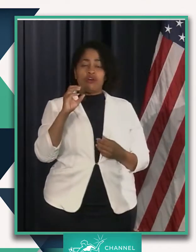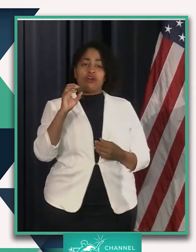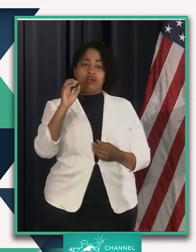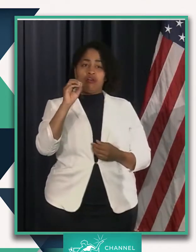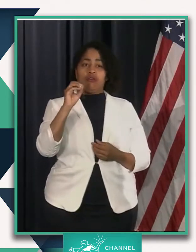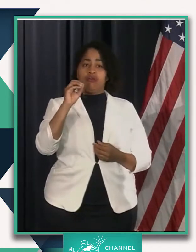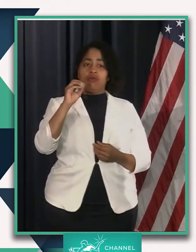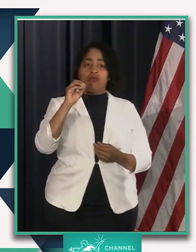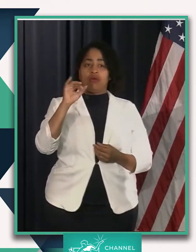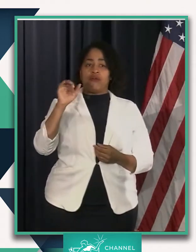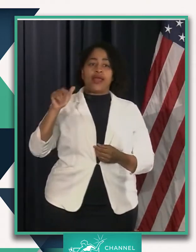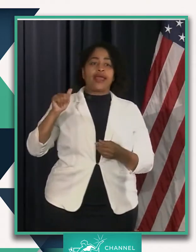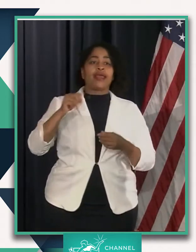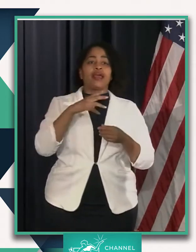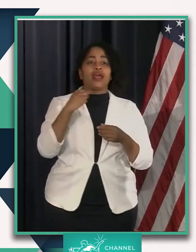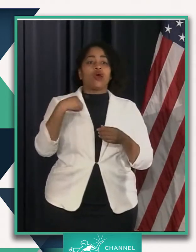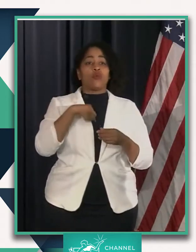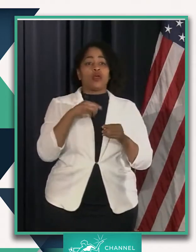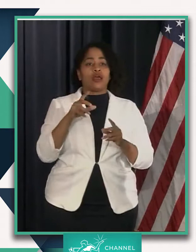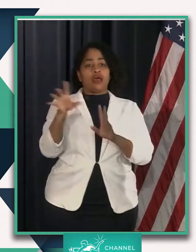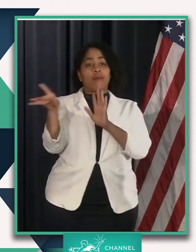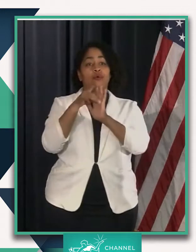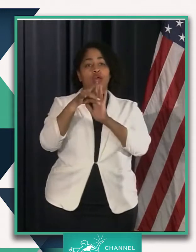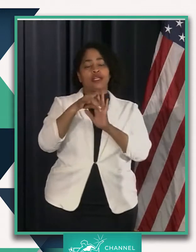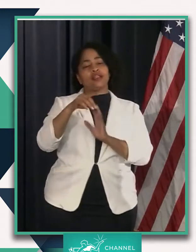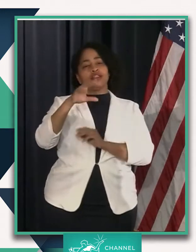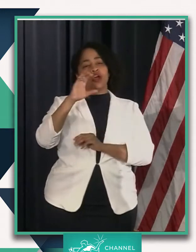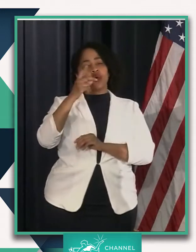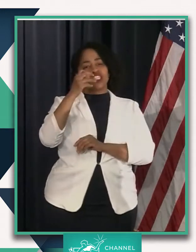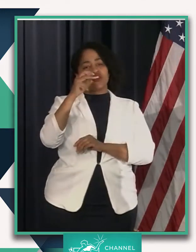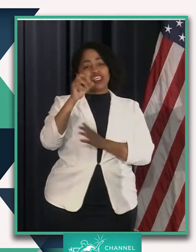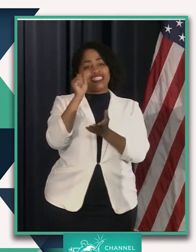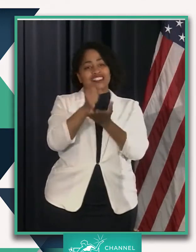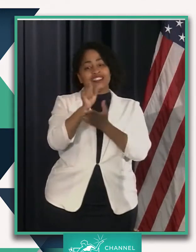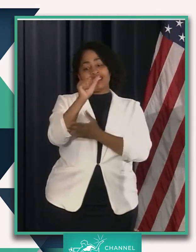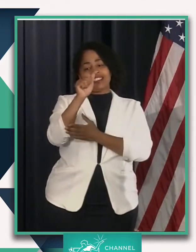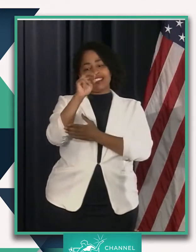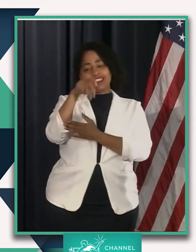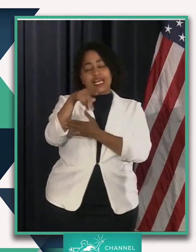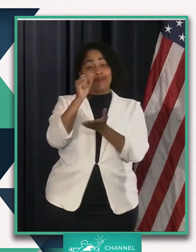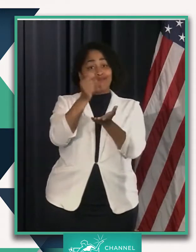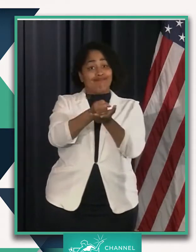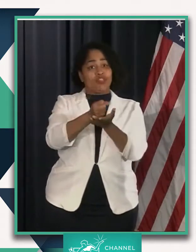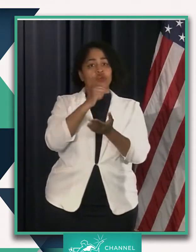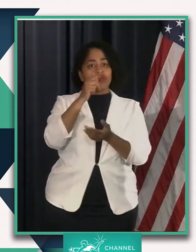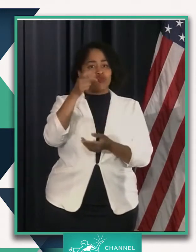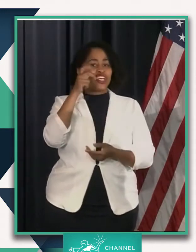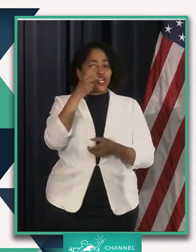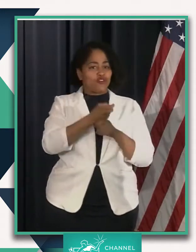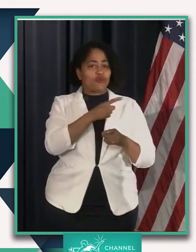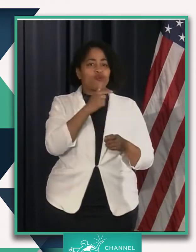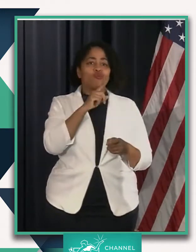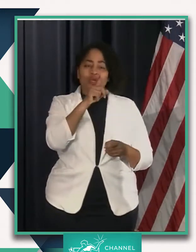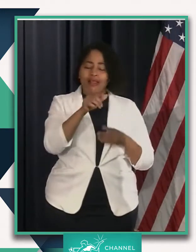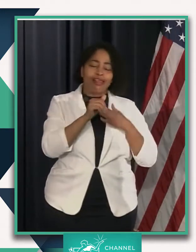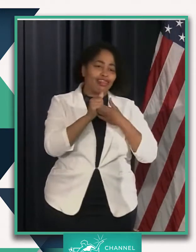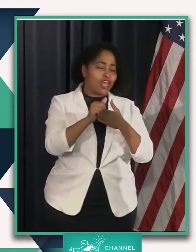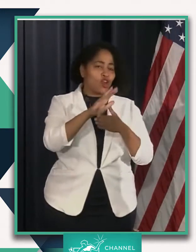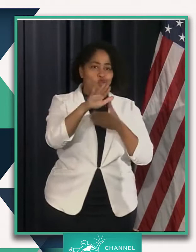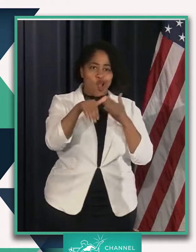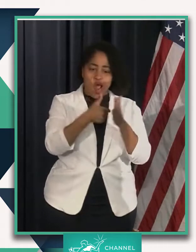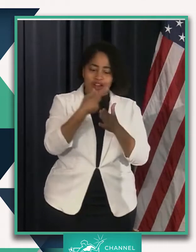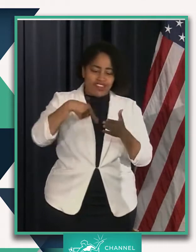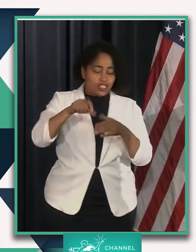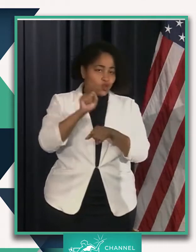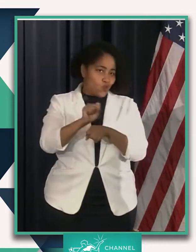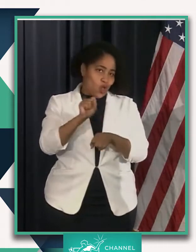Opportunity Department. We appointed Christopher Samp, who you'll be hearing from soon, who has been our real leader on all of this